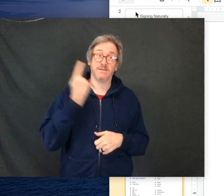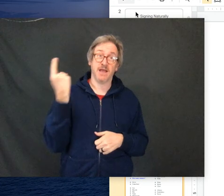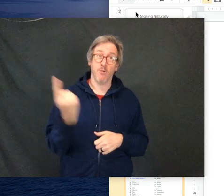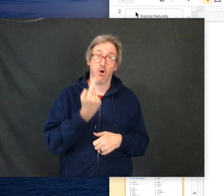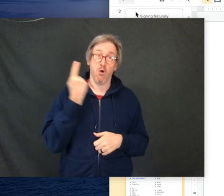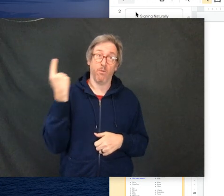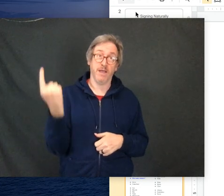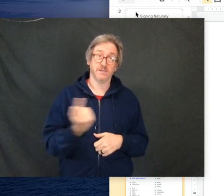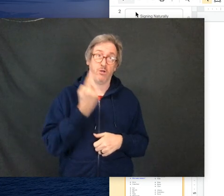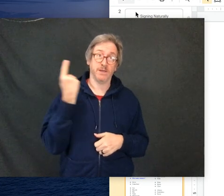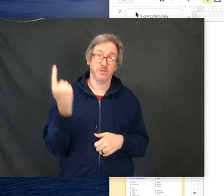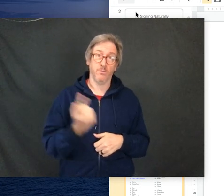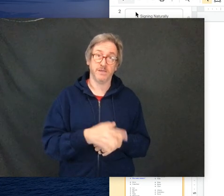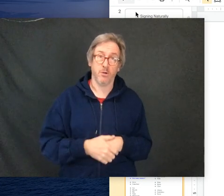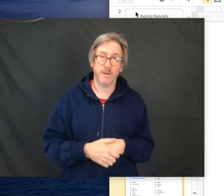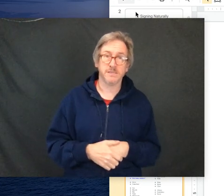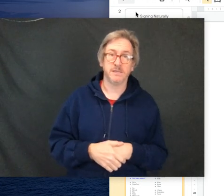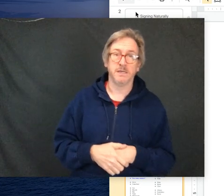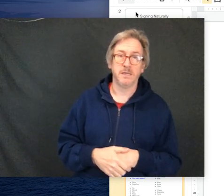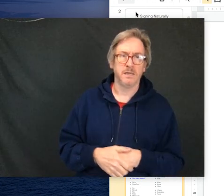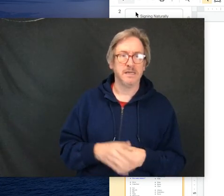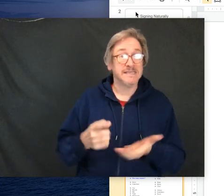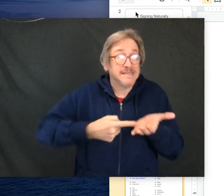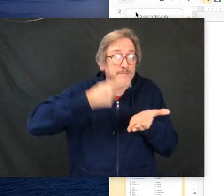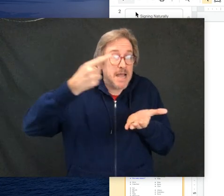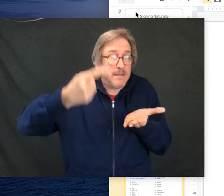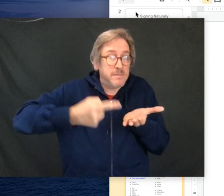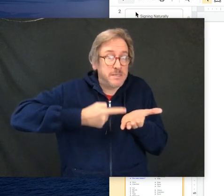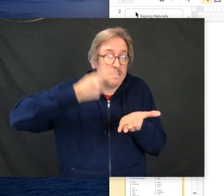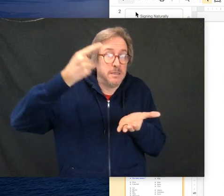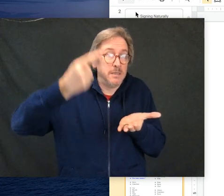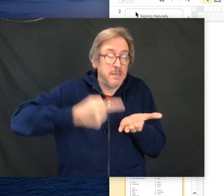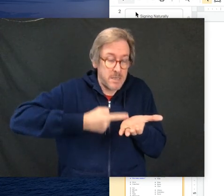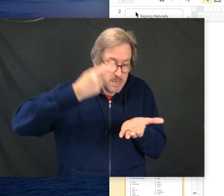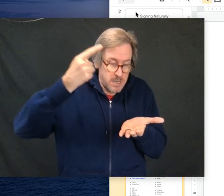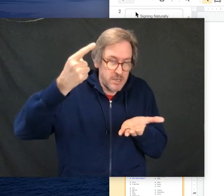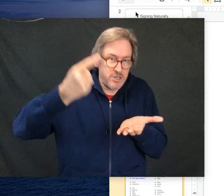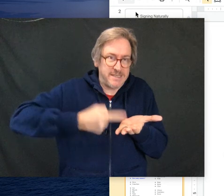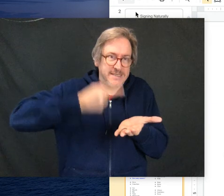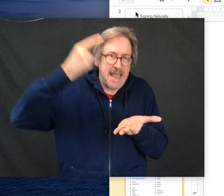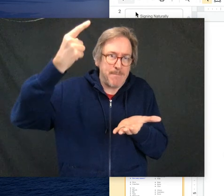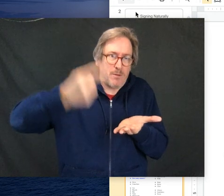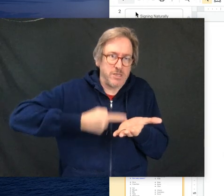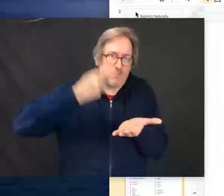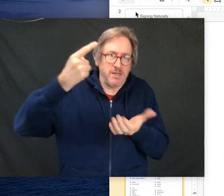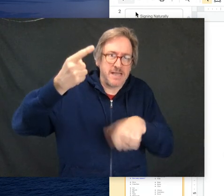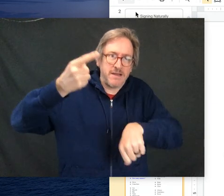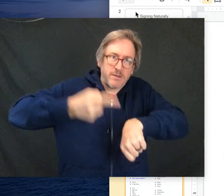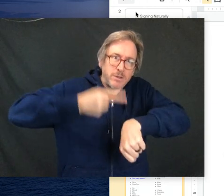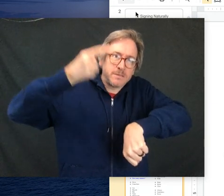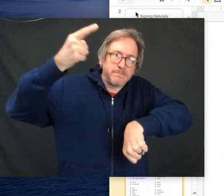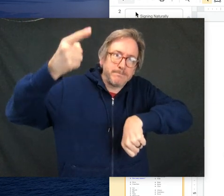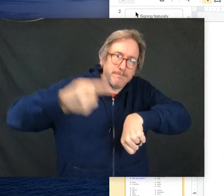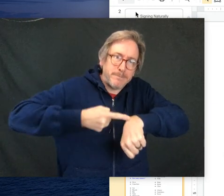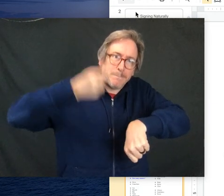100% of the time. Always, always, always, always. Sometimes, just tap it once in a while. It's kind